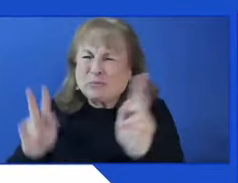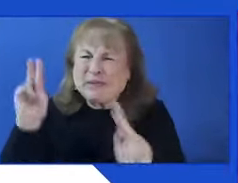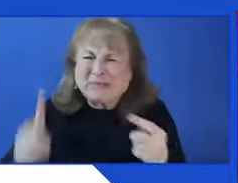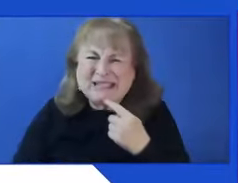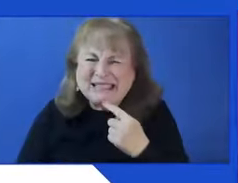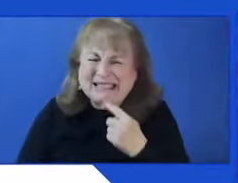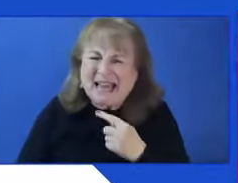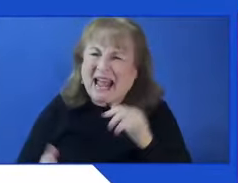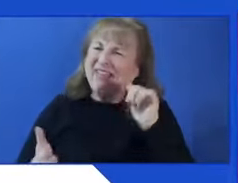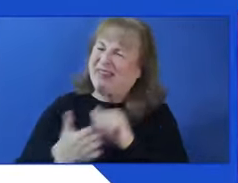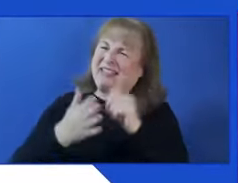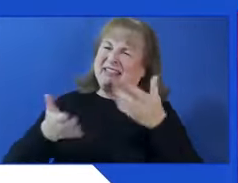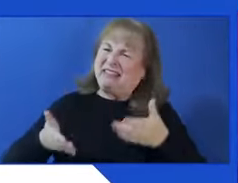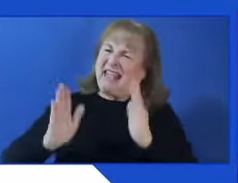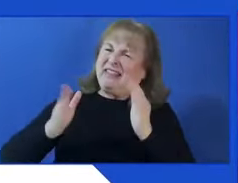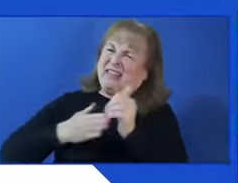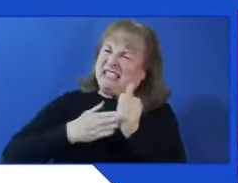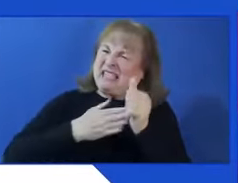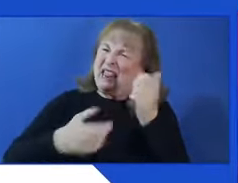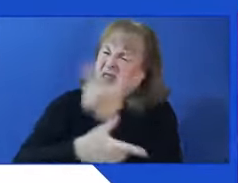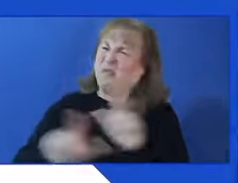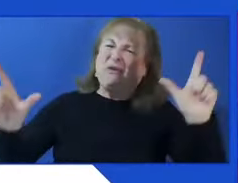is liberation movement.